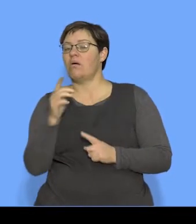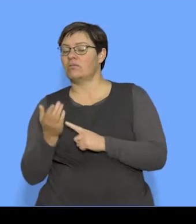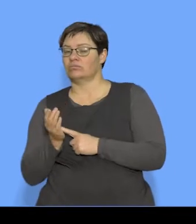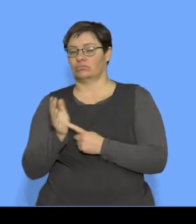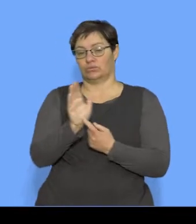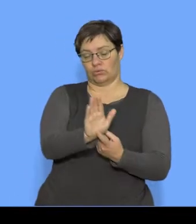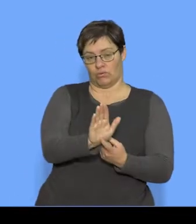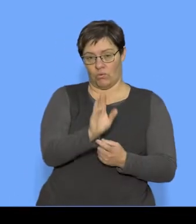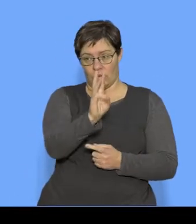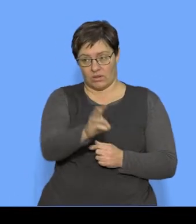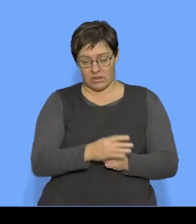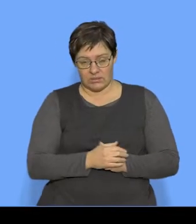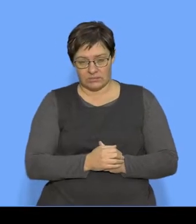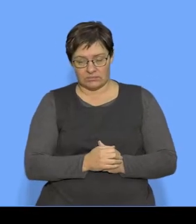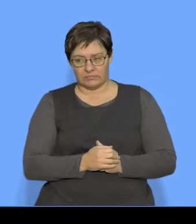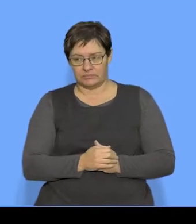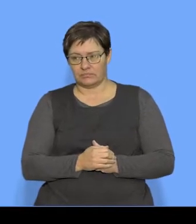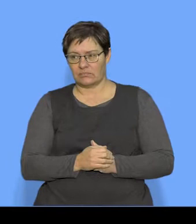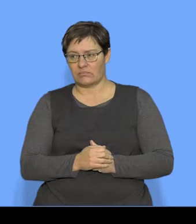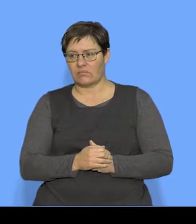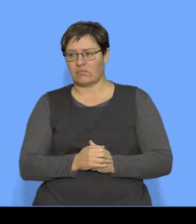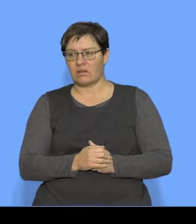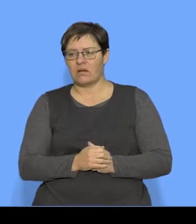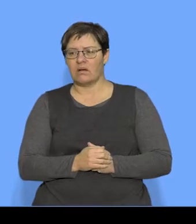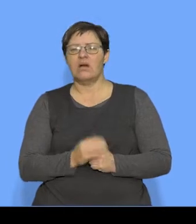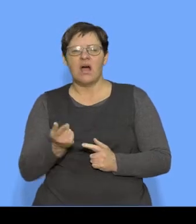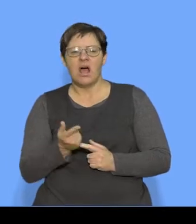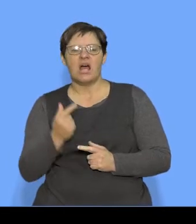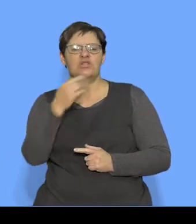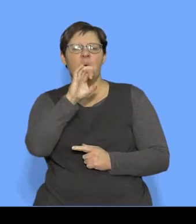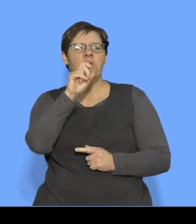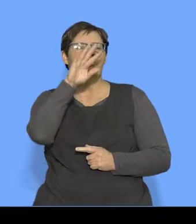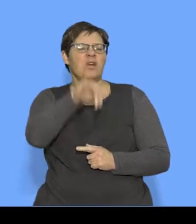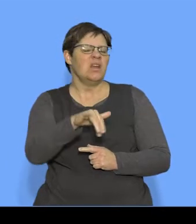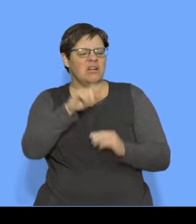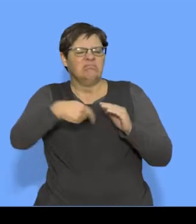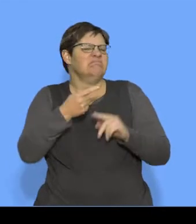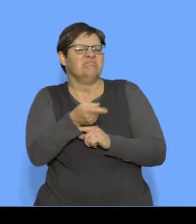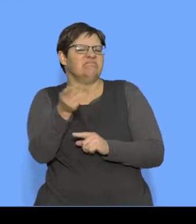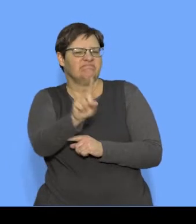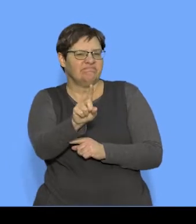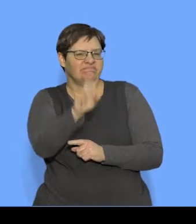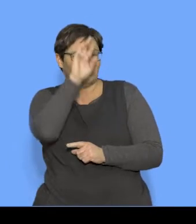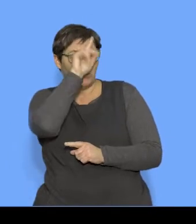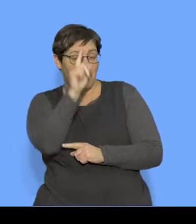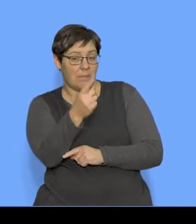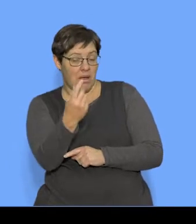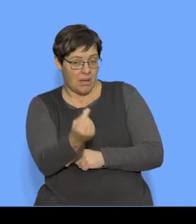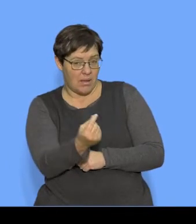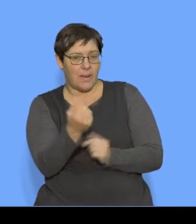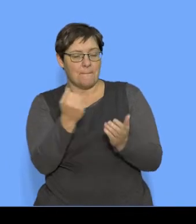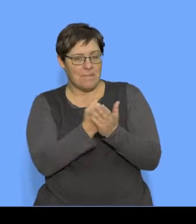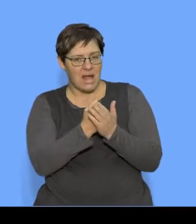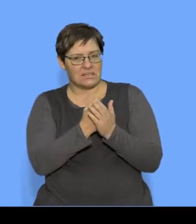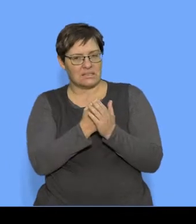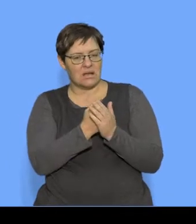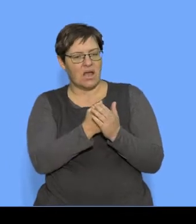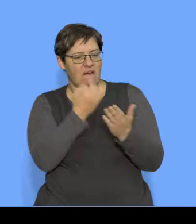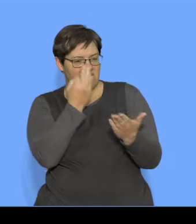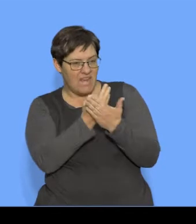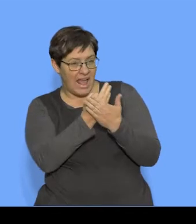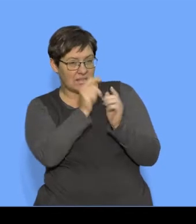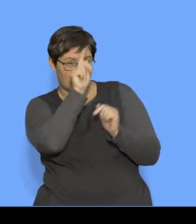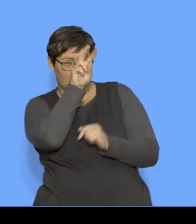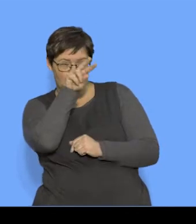actually going to use. Let's just go through what geometry is all about. Remember, you always need to read through the facts